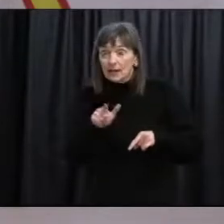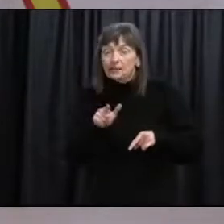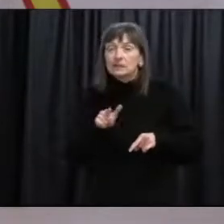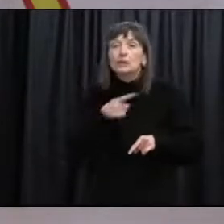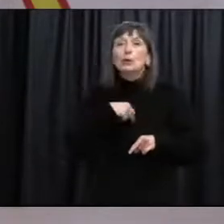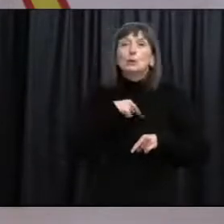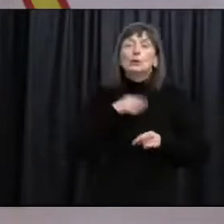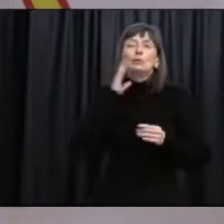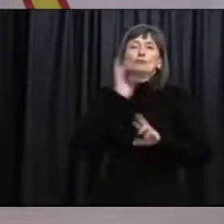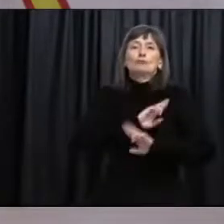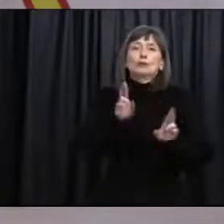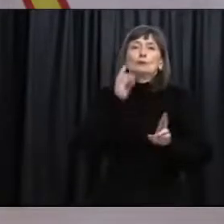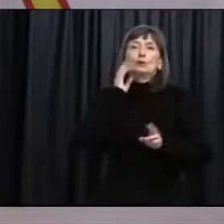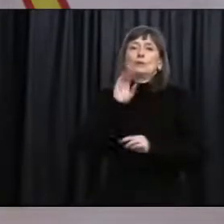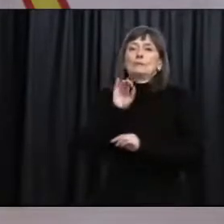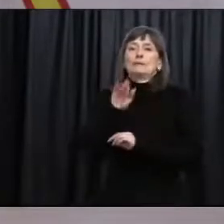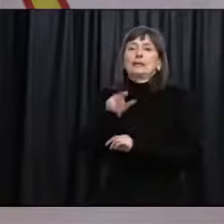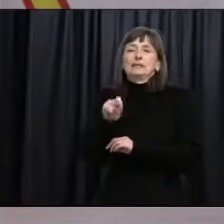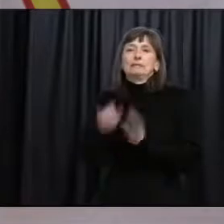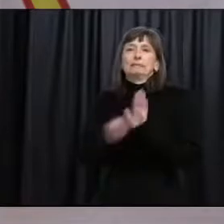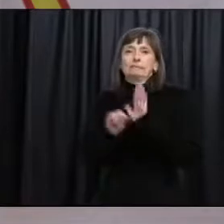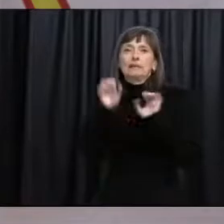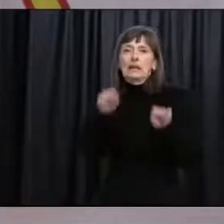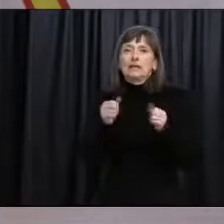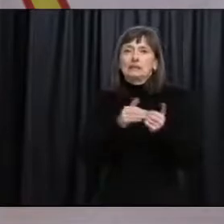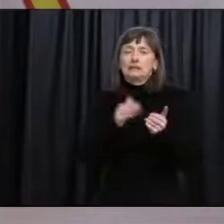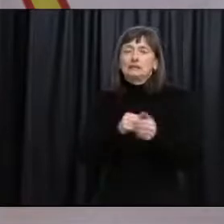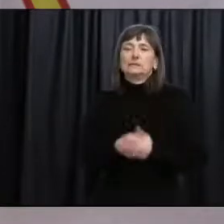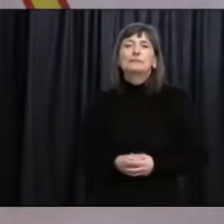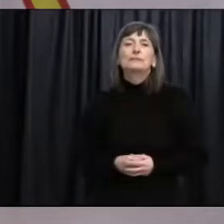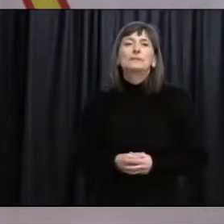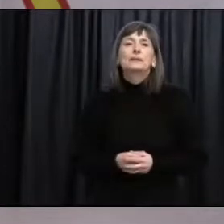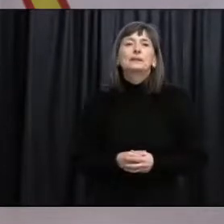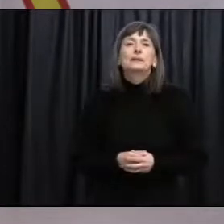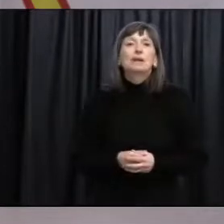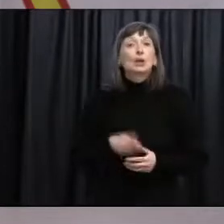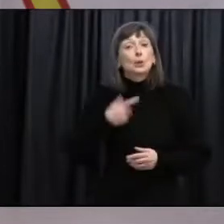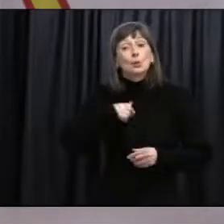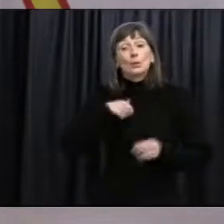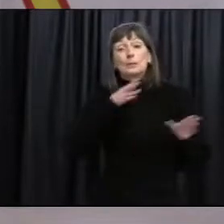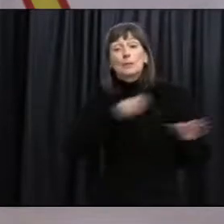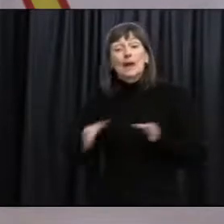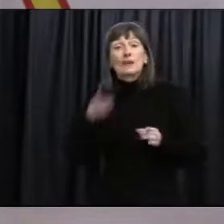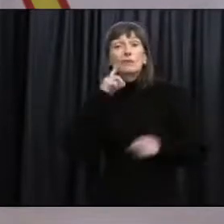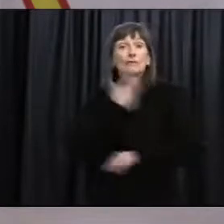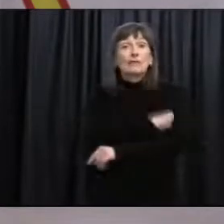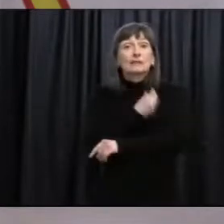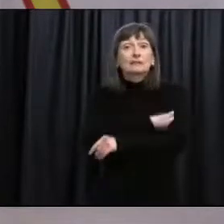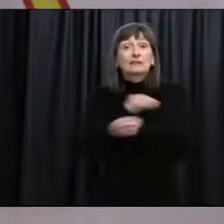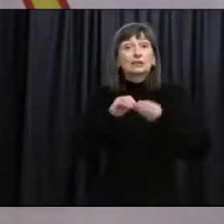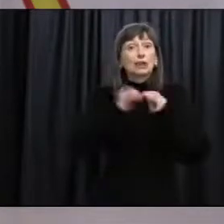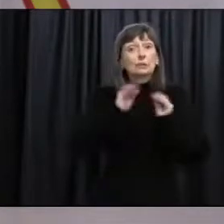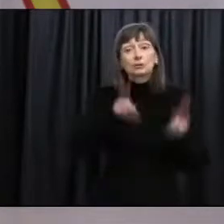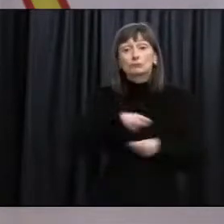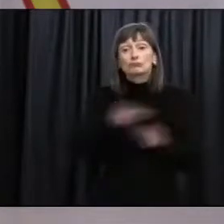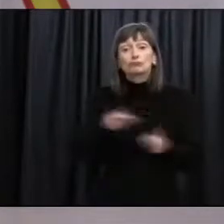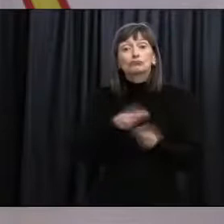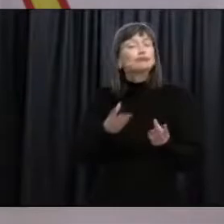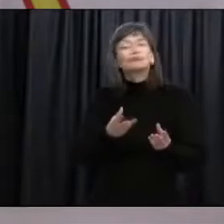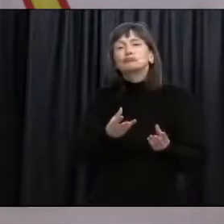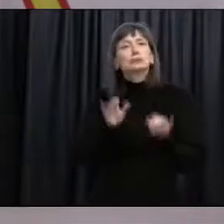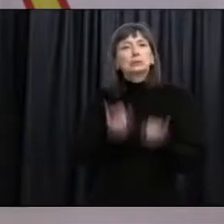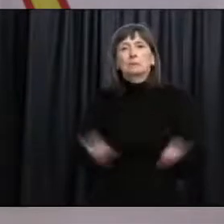not anticipate any significant disruptions to our vaccination plan as a result of this change. The majority of our vaccine